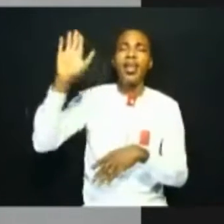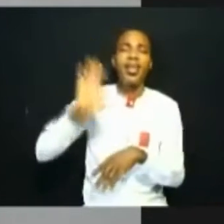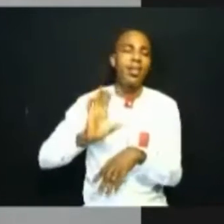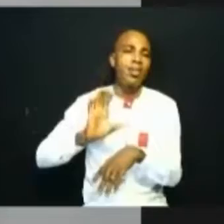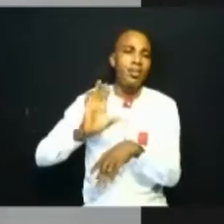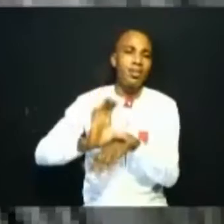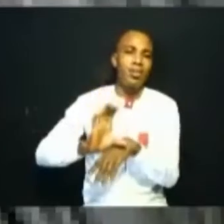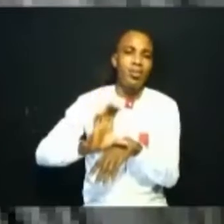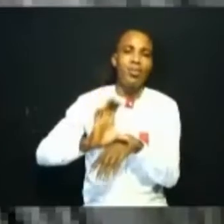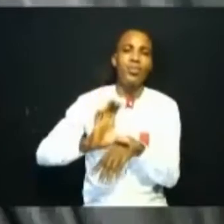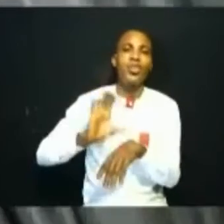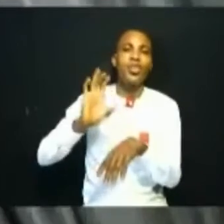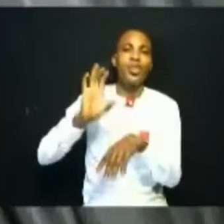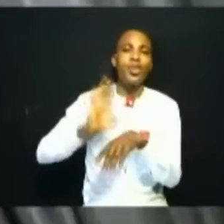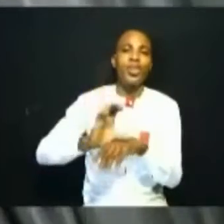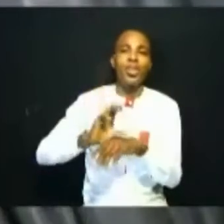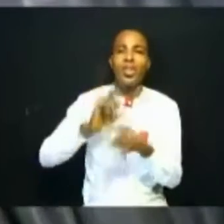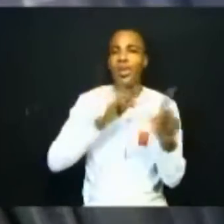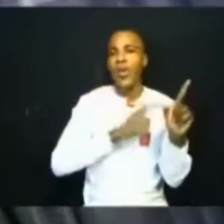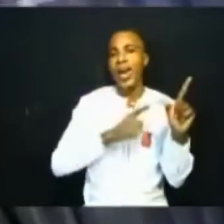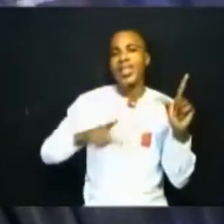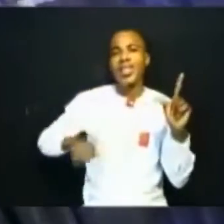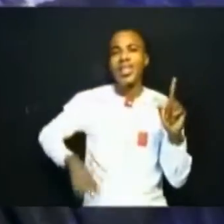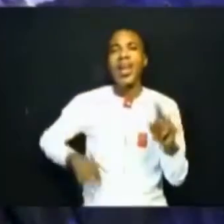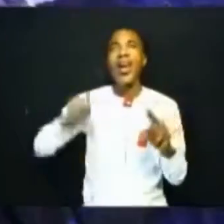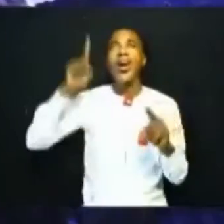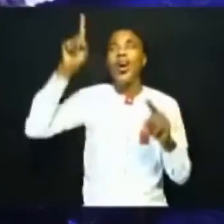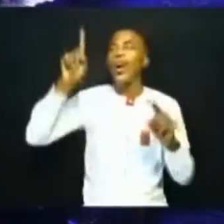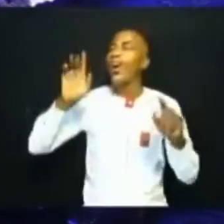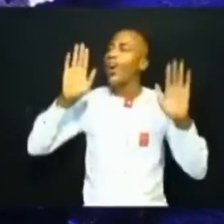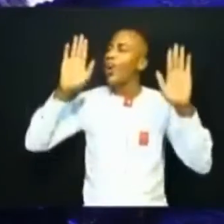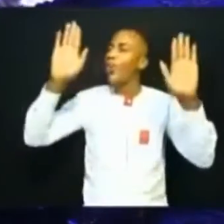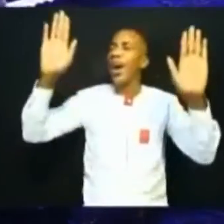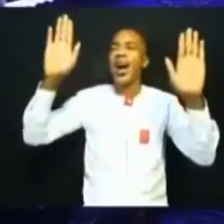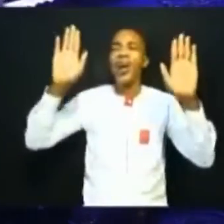For the last time, Awurade ye Owanwani, Awurade ye